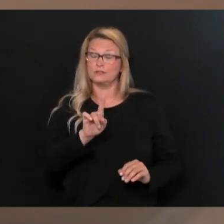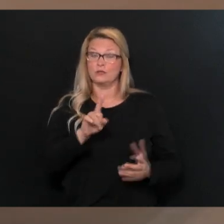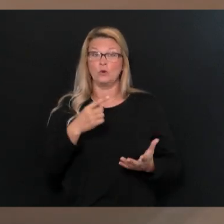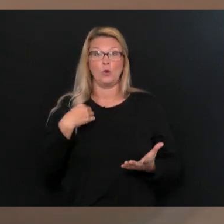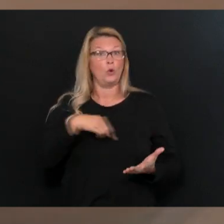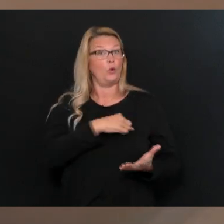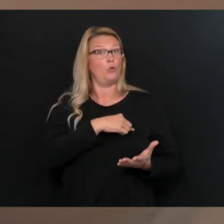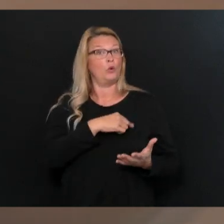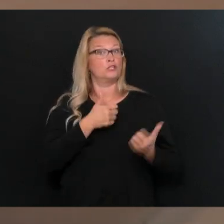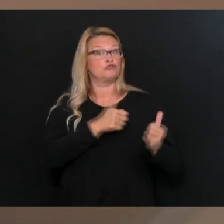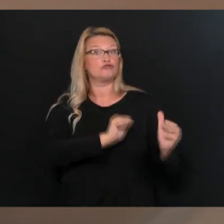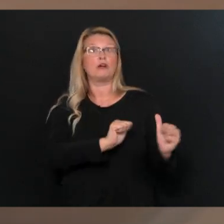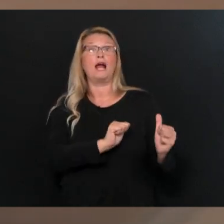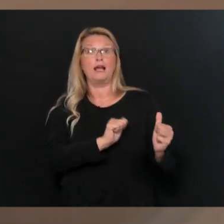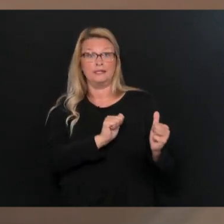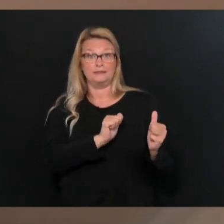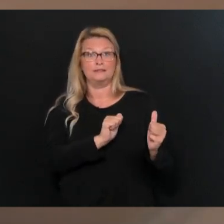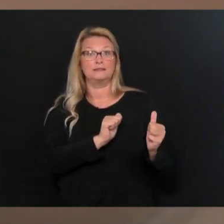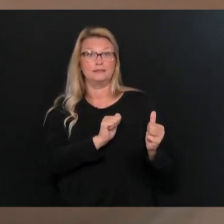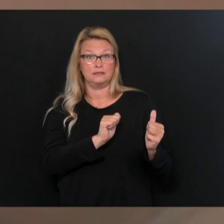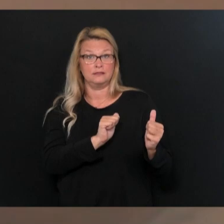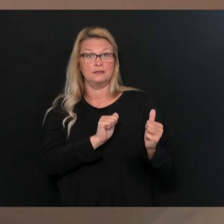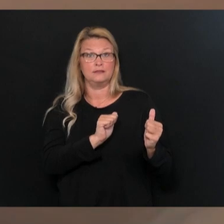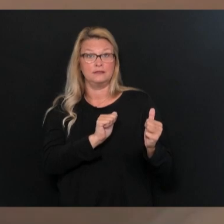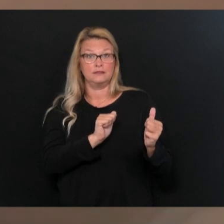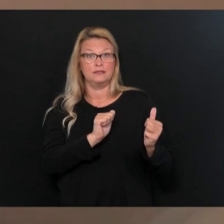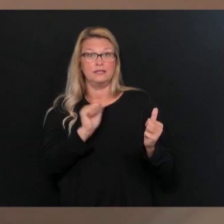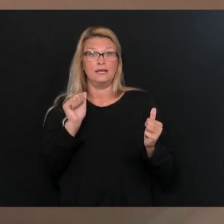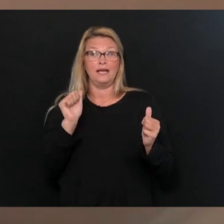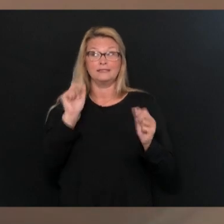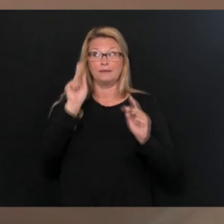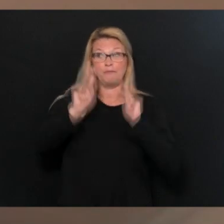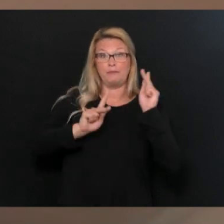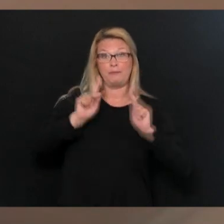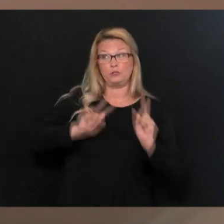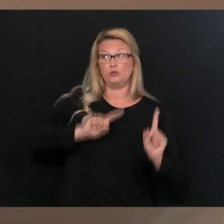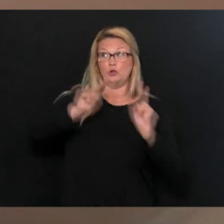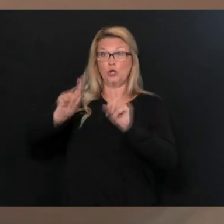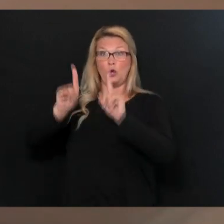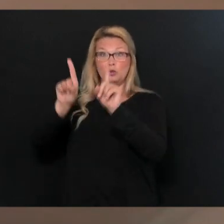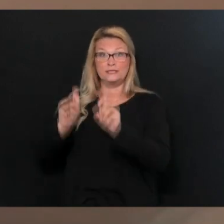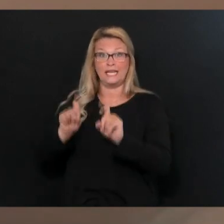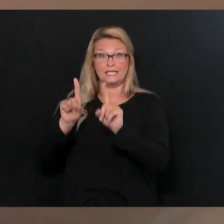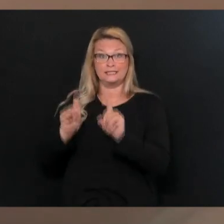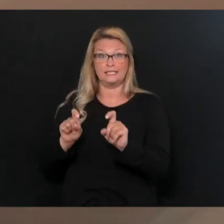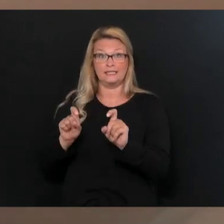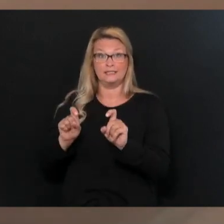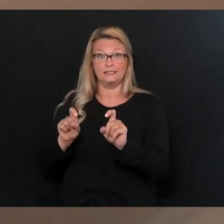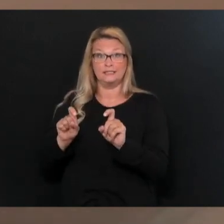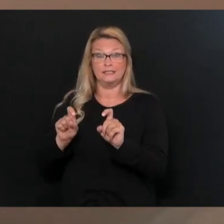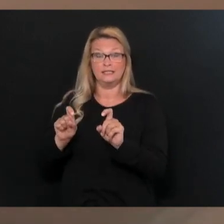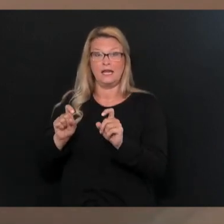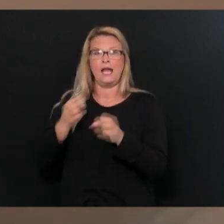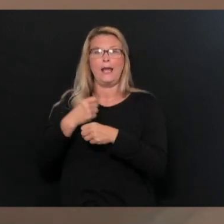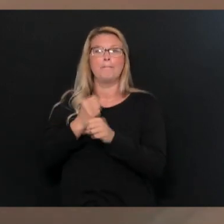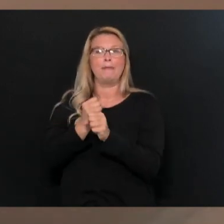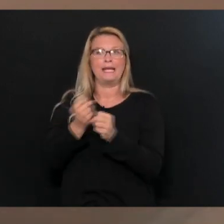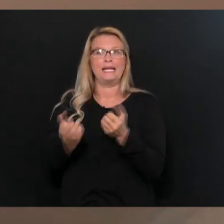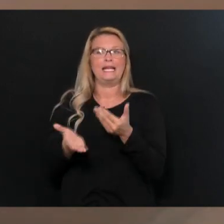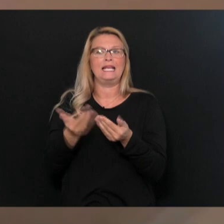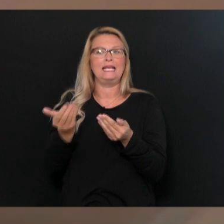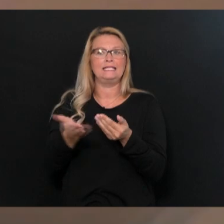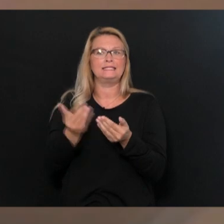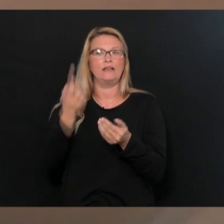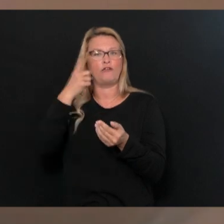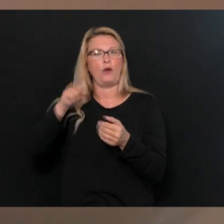we are trying to do is to get people to show up for the testing and make the testing convenient in